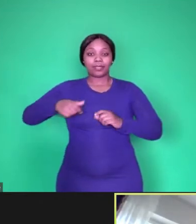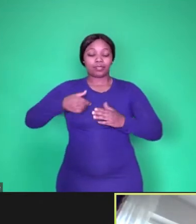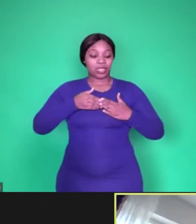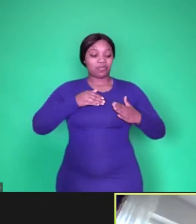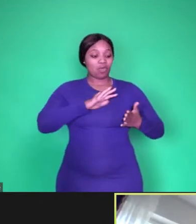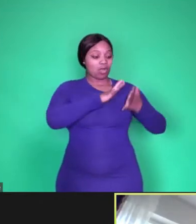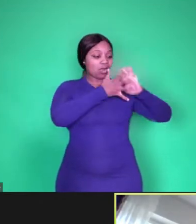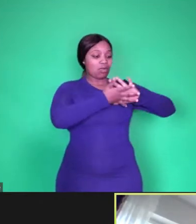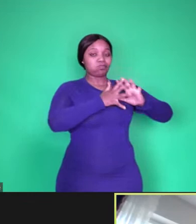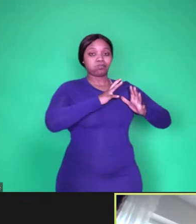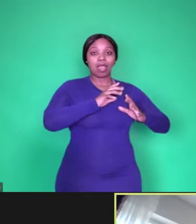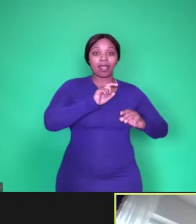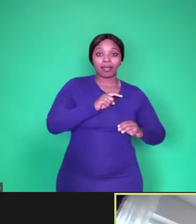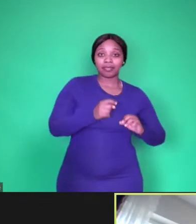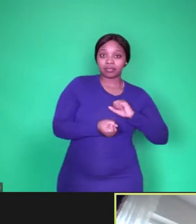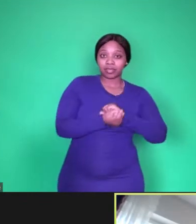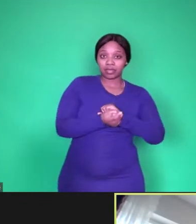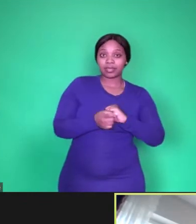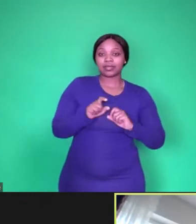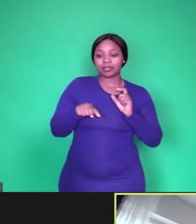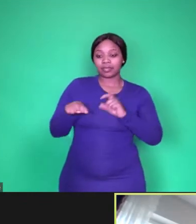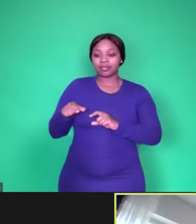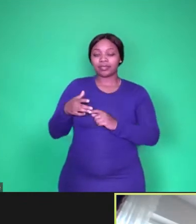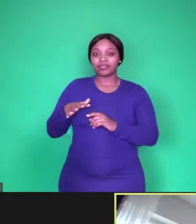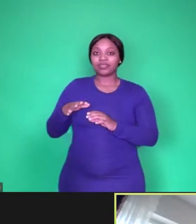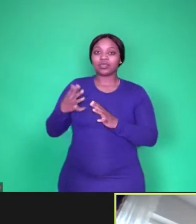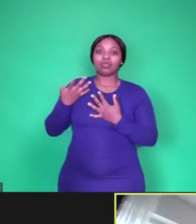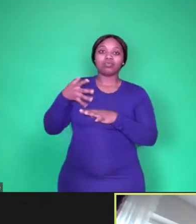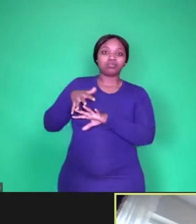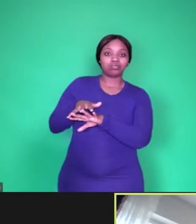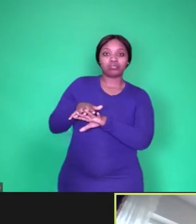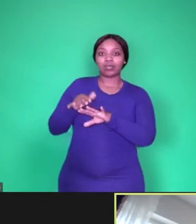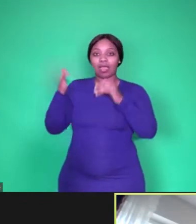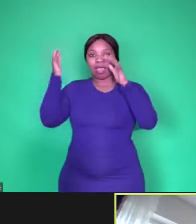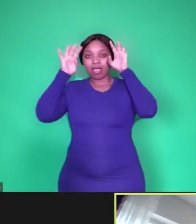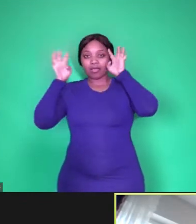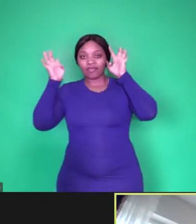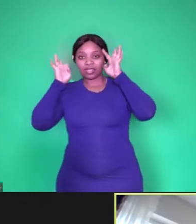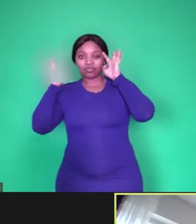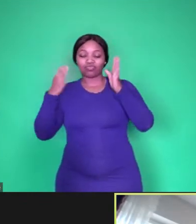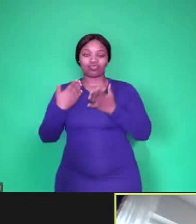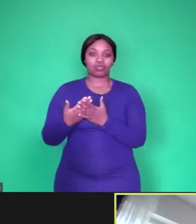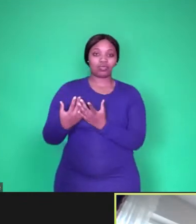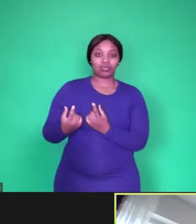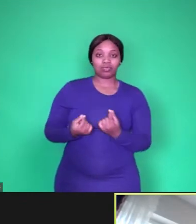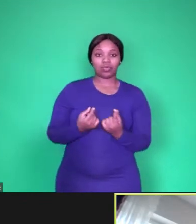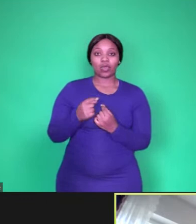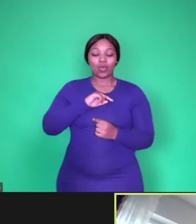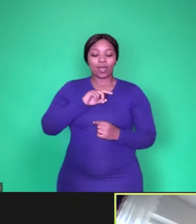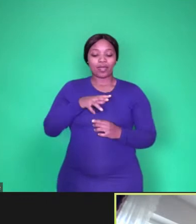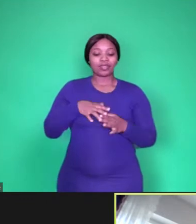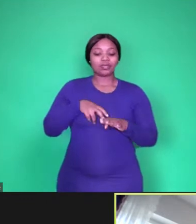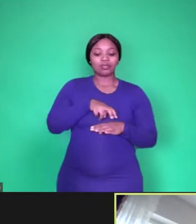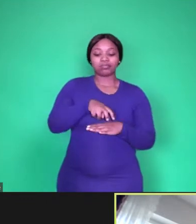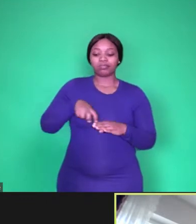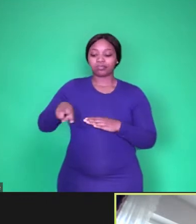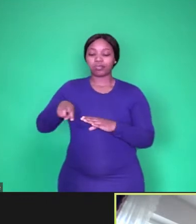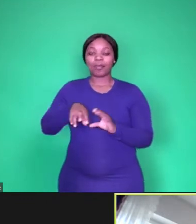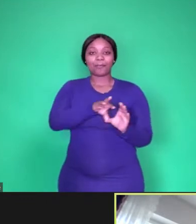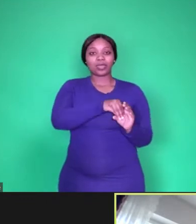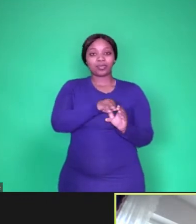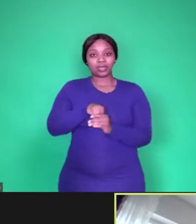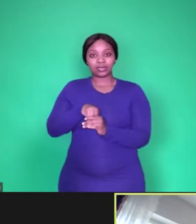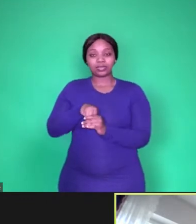was actually one of the first applications of data innovation, of new data sources on migration and mobility. And it was the case